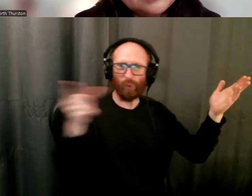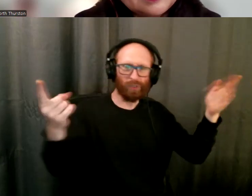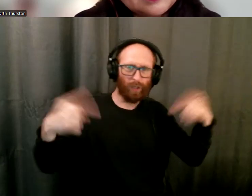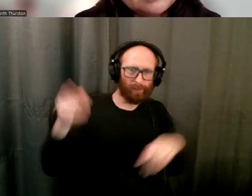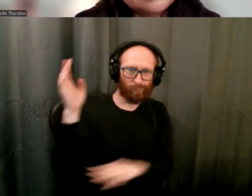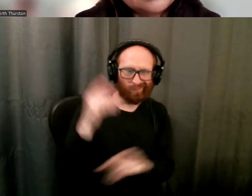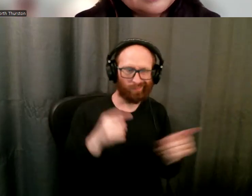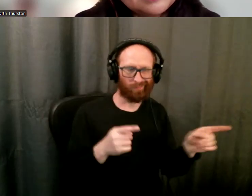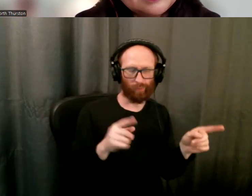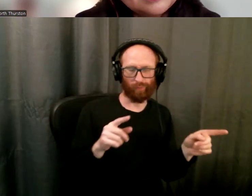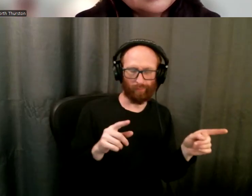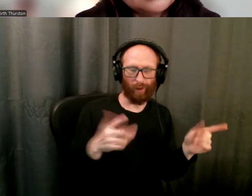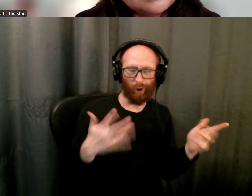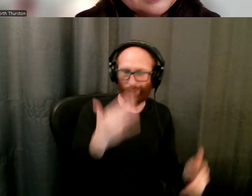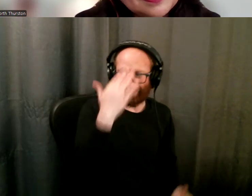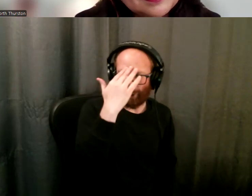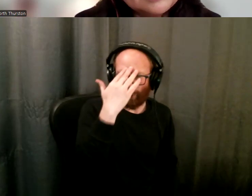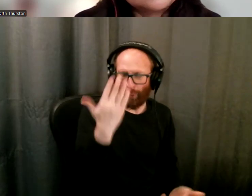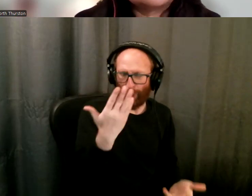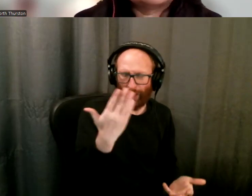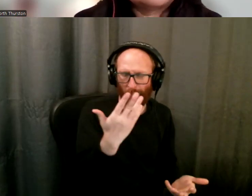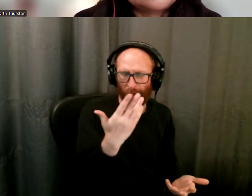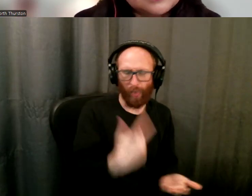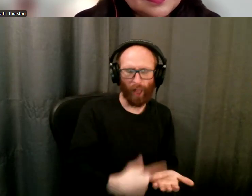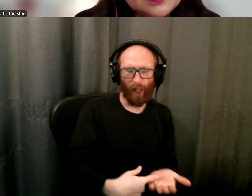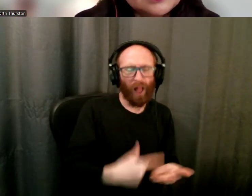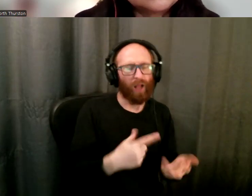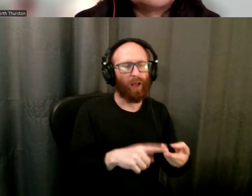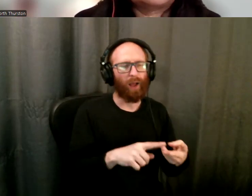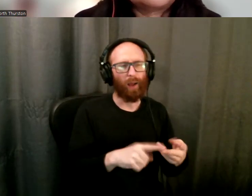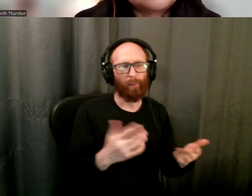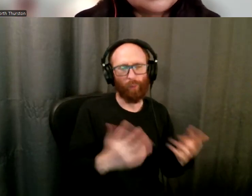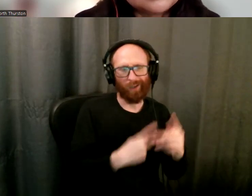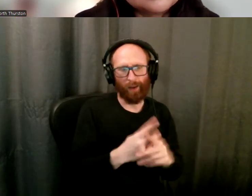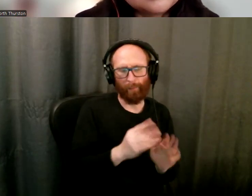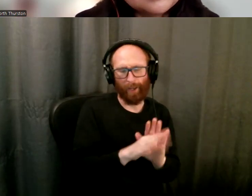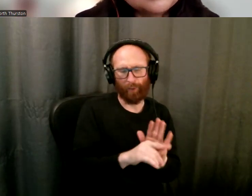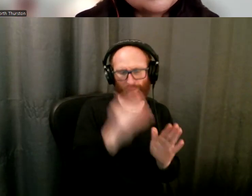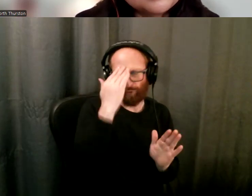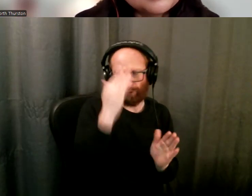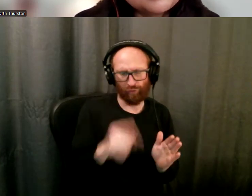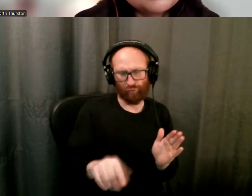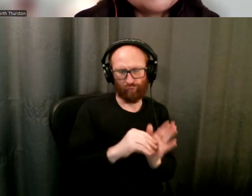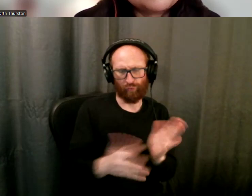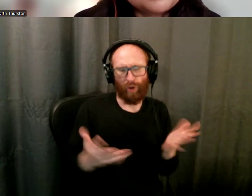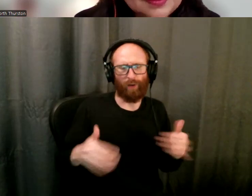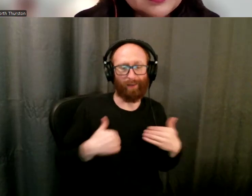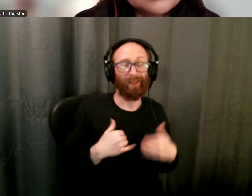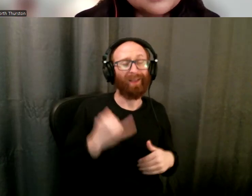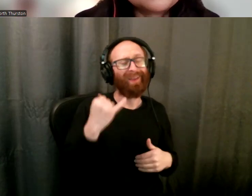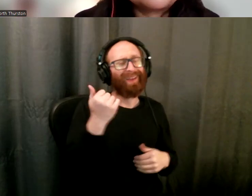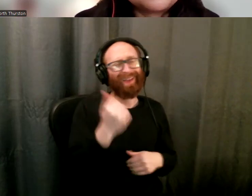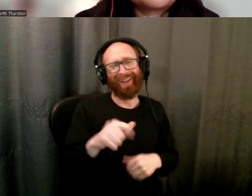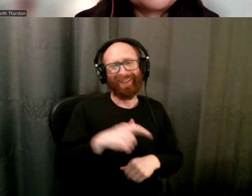about, what background knowledge kids might already have a little of. And anytime we can do things together